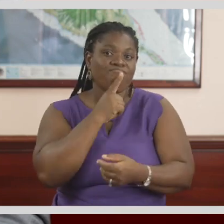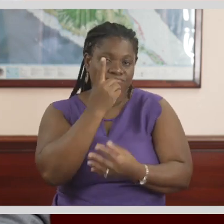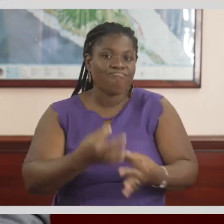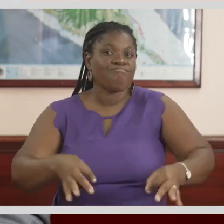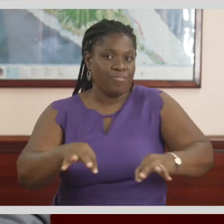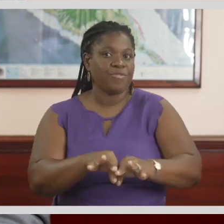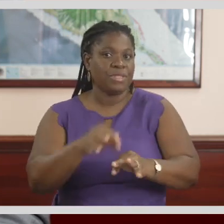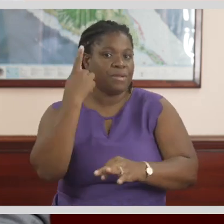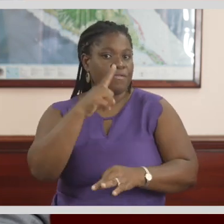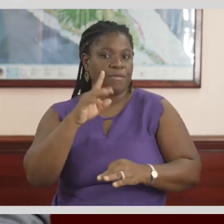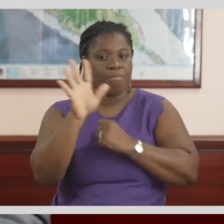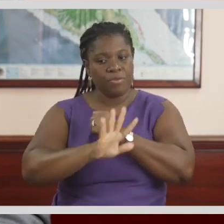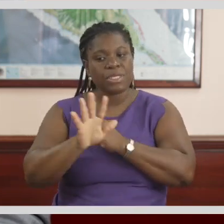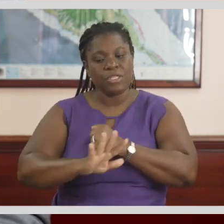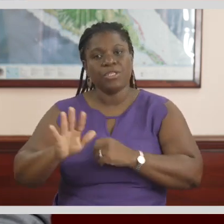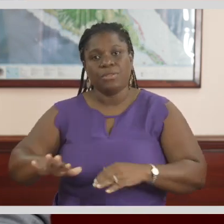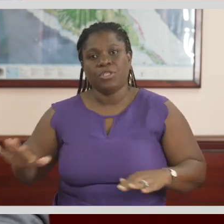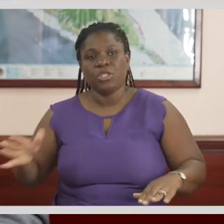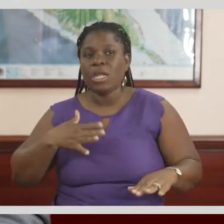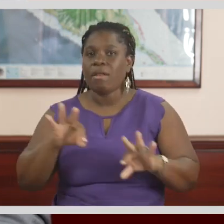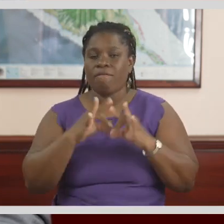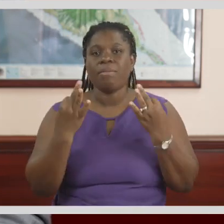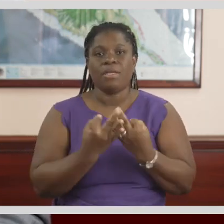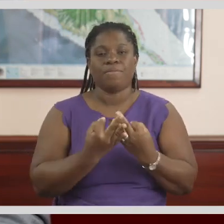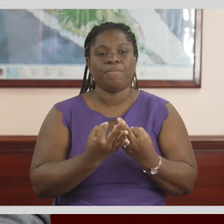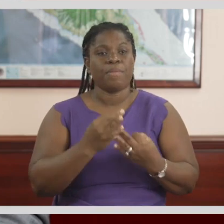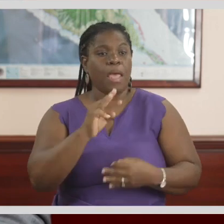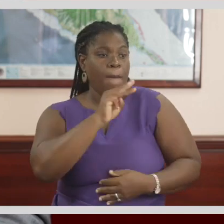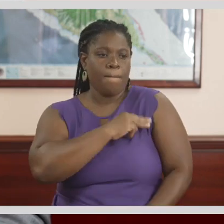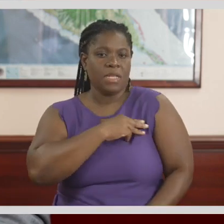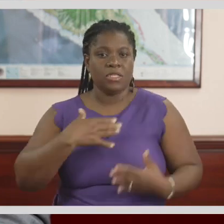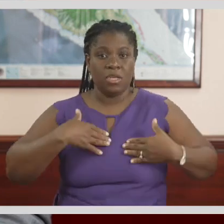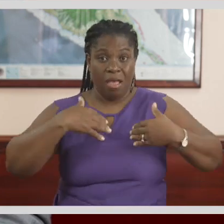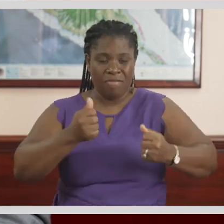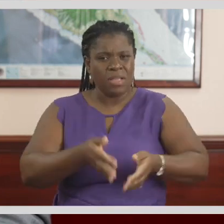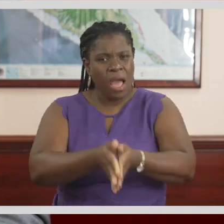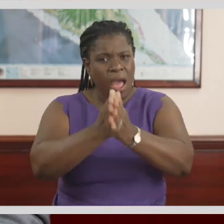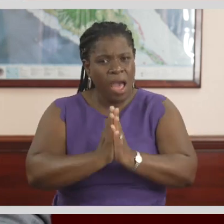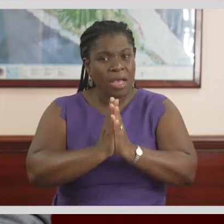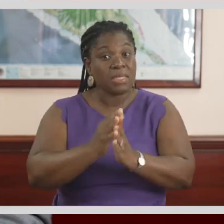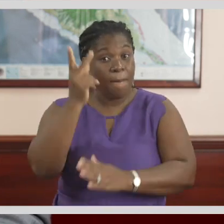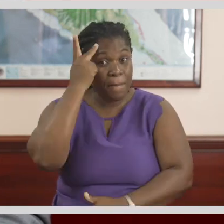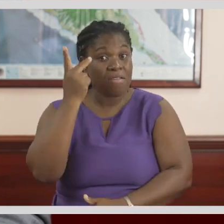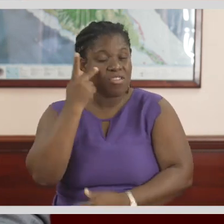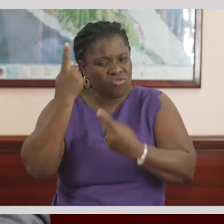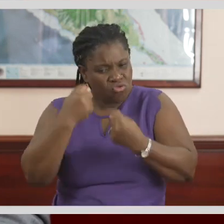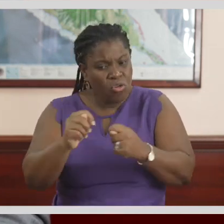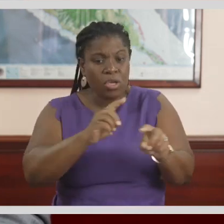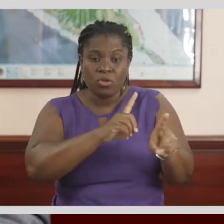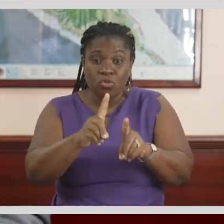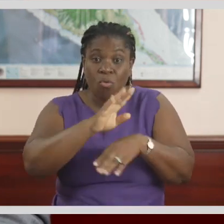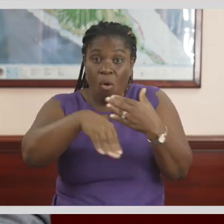the protection of our children and loved ones. The Ministry of Health is appealing to parents to do all in your power